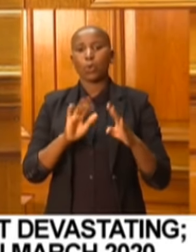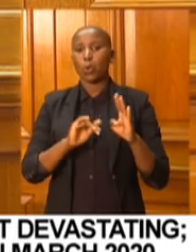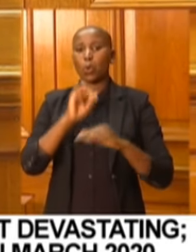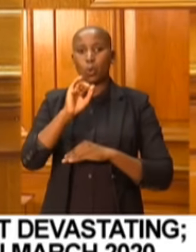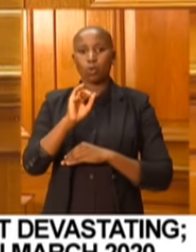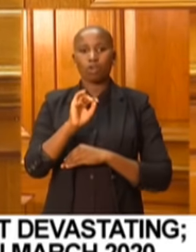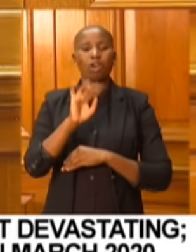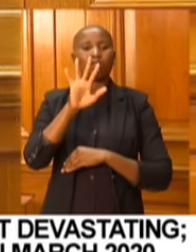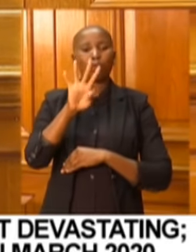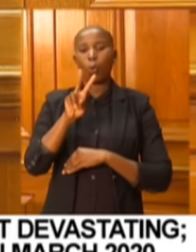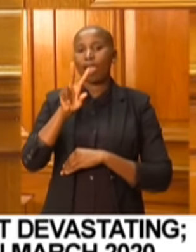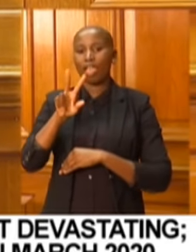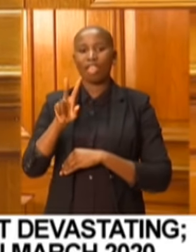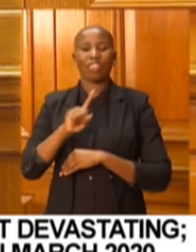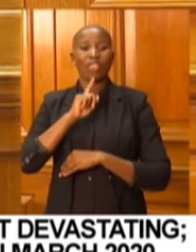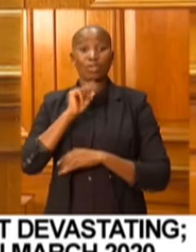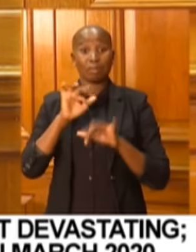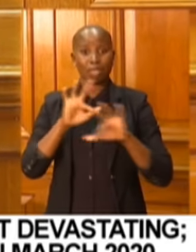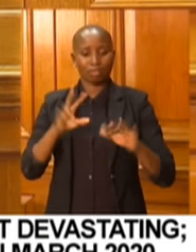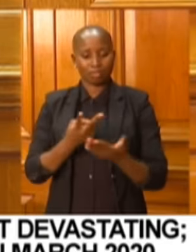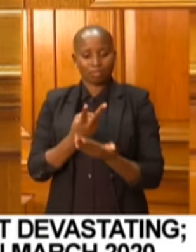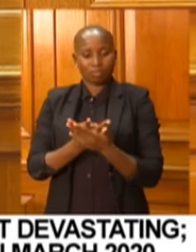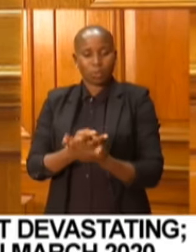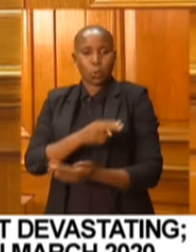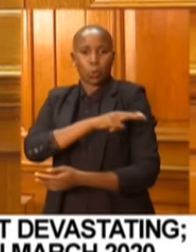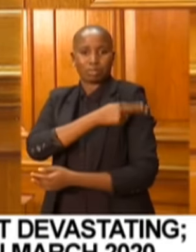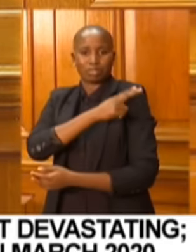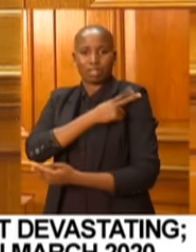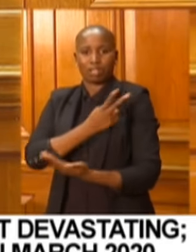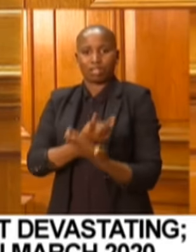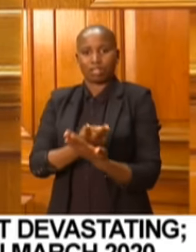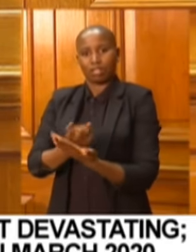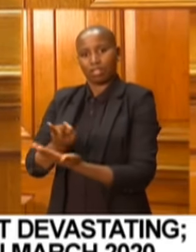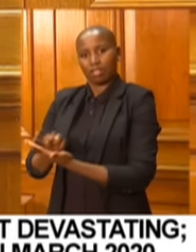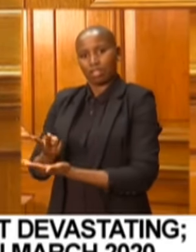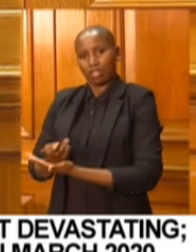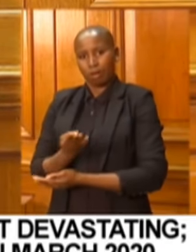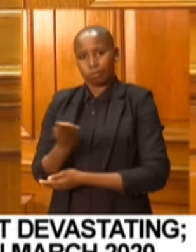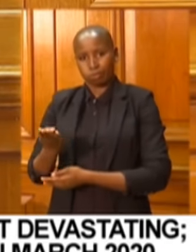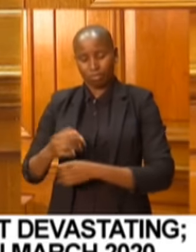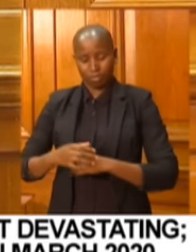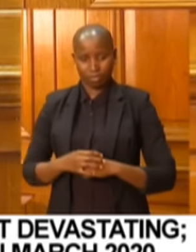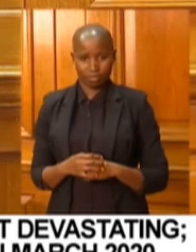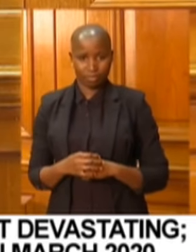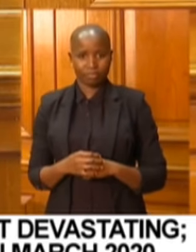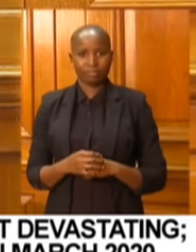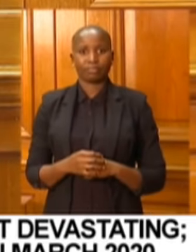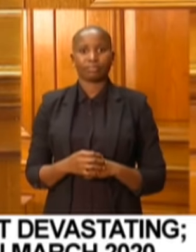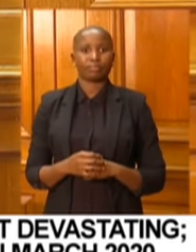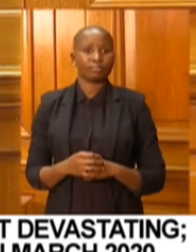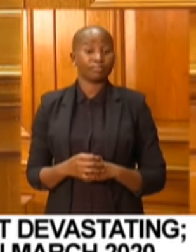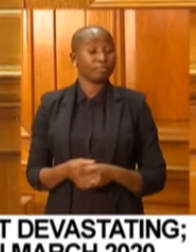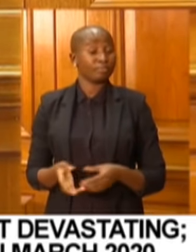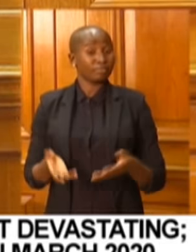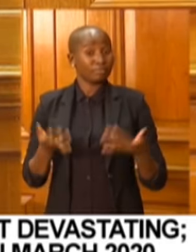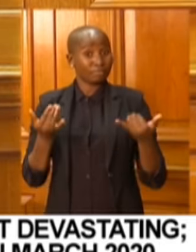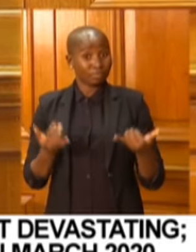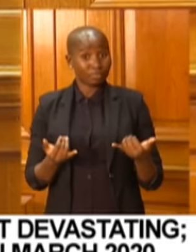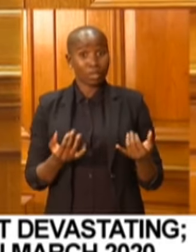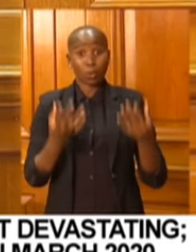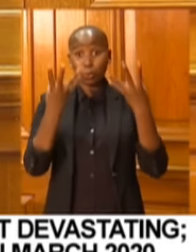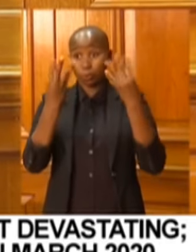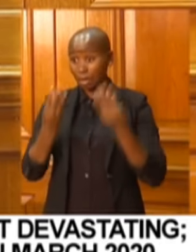148,000 people have been admitted to our hospitals. As a proportion of the population,